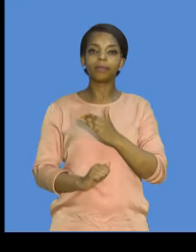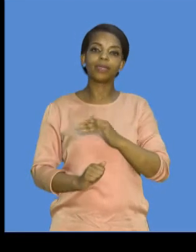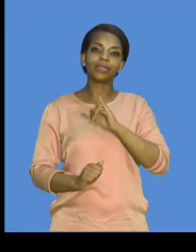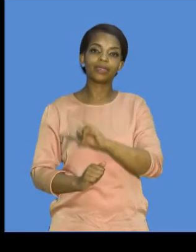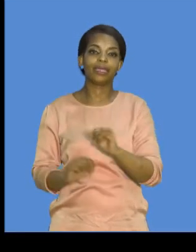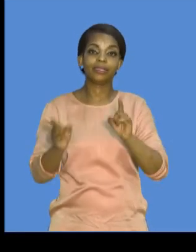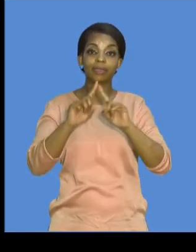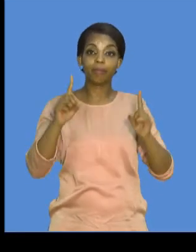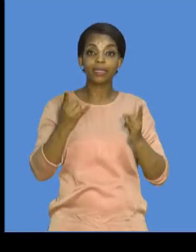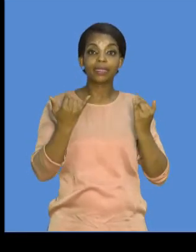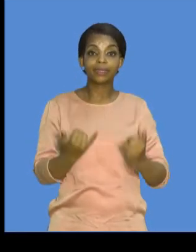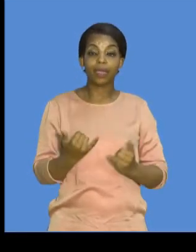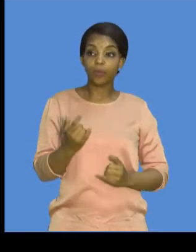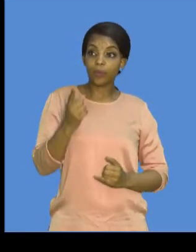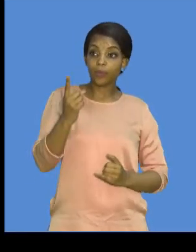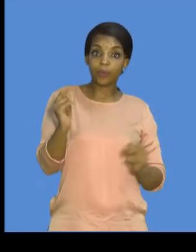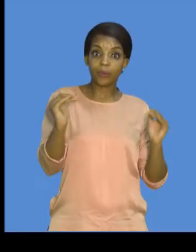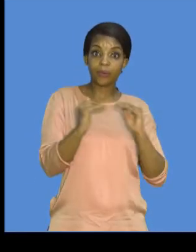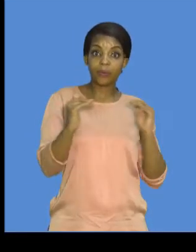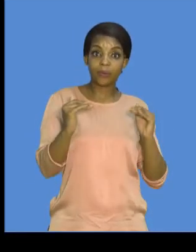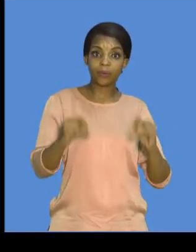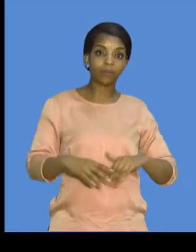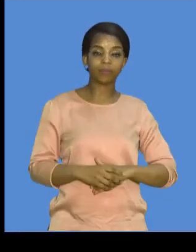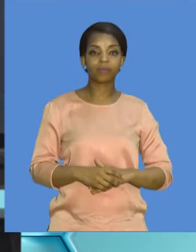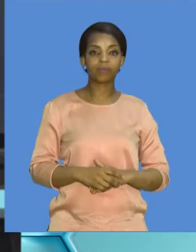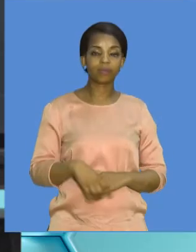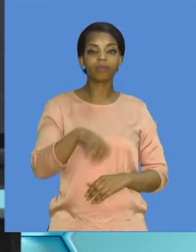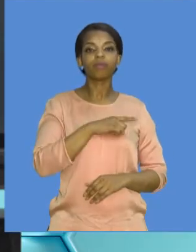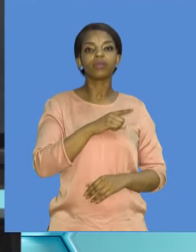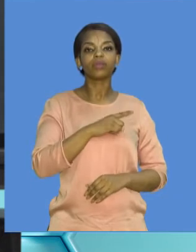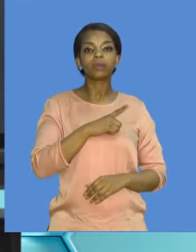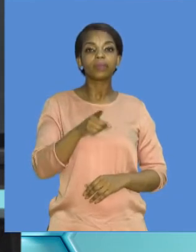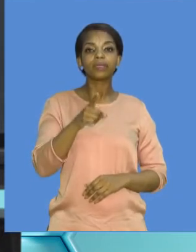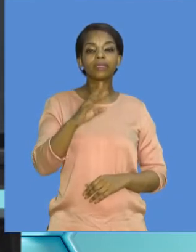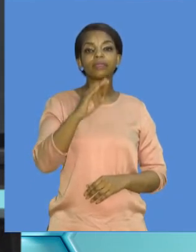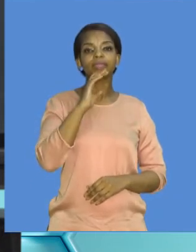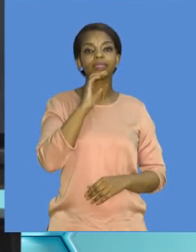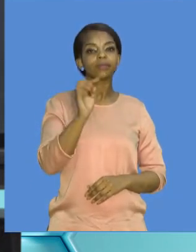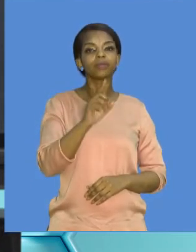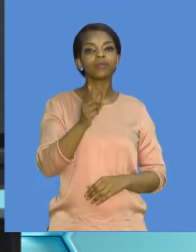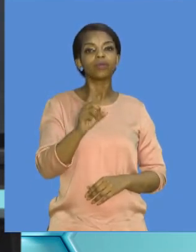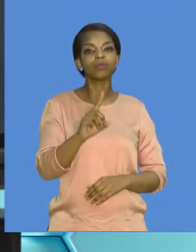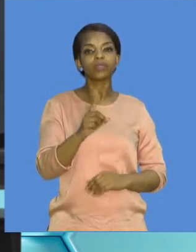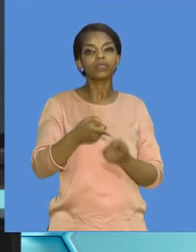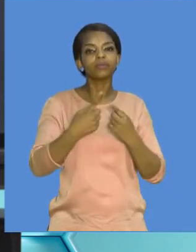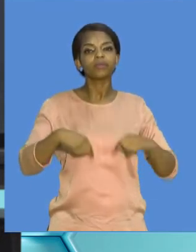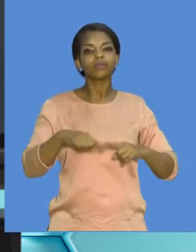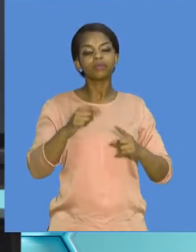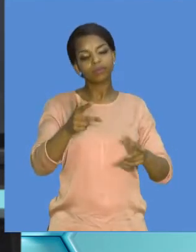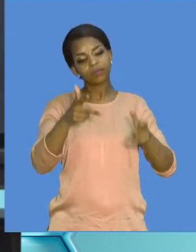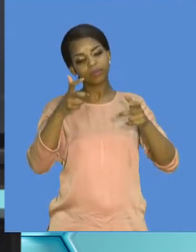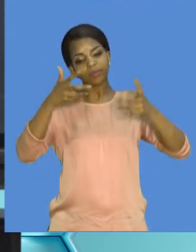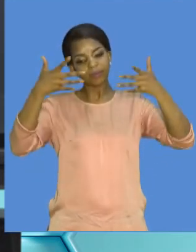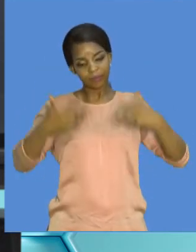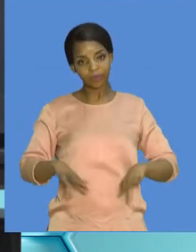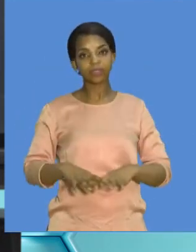won't. Why? Because if that is what I would then need to get, it would mean I have the same gradient throughout. And the